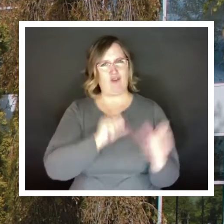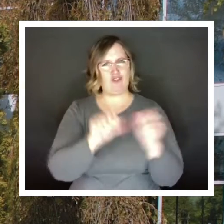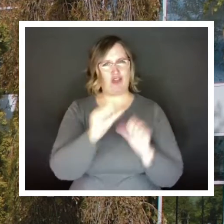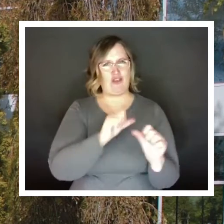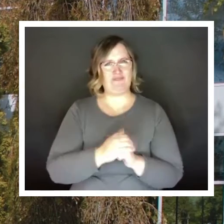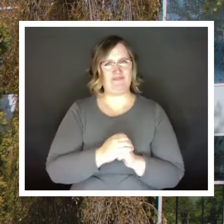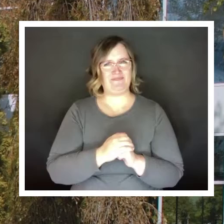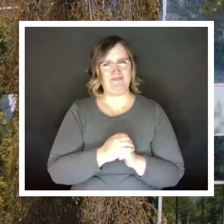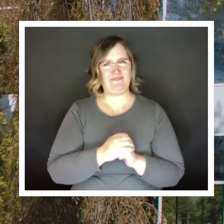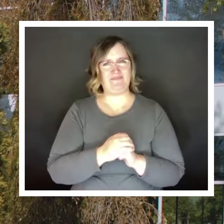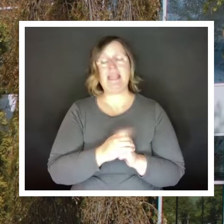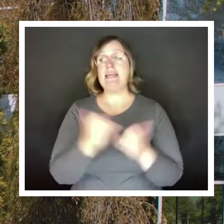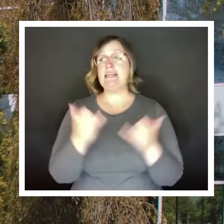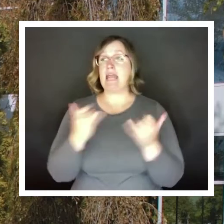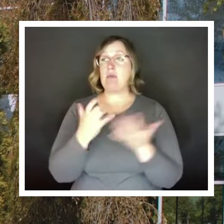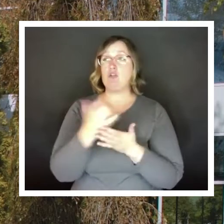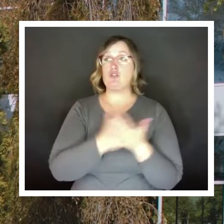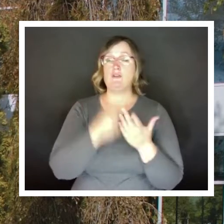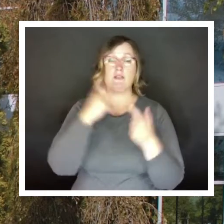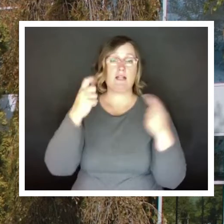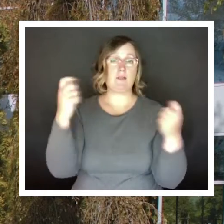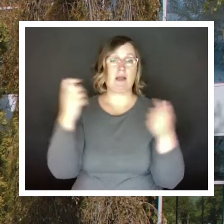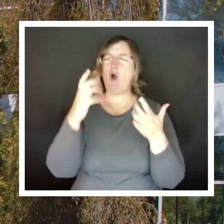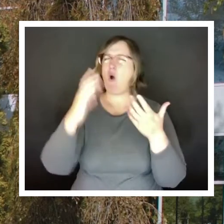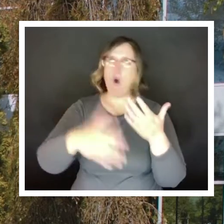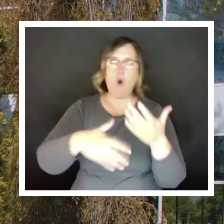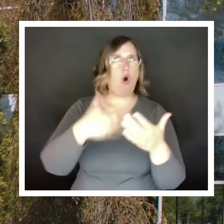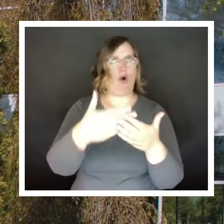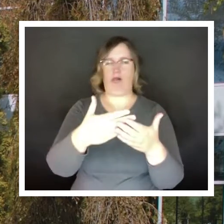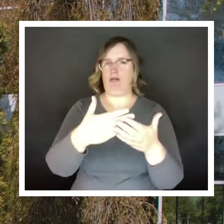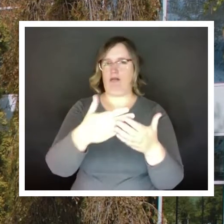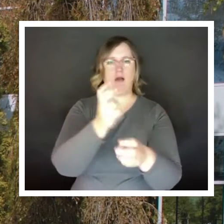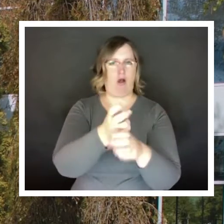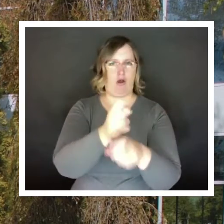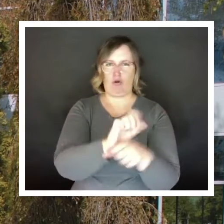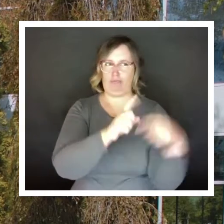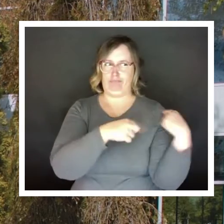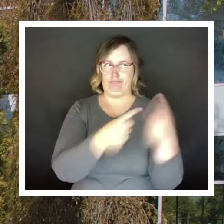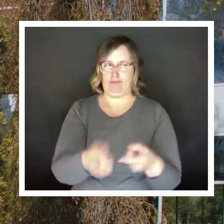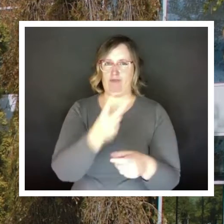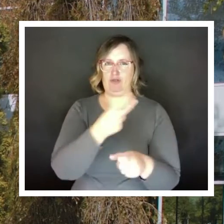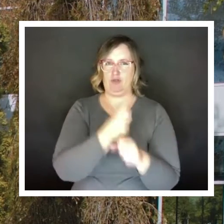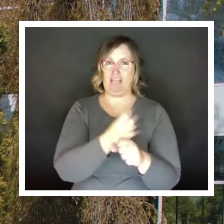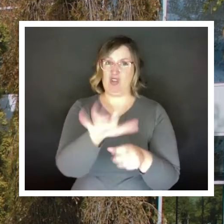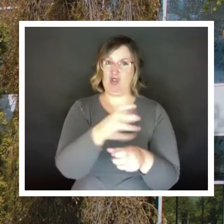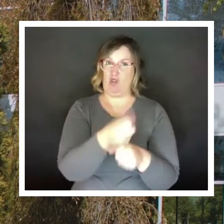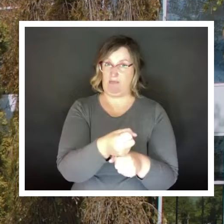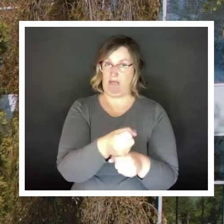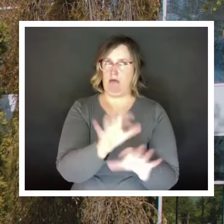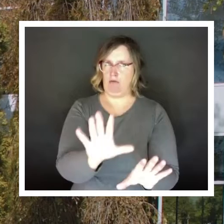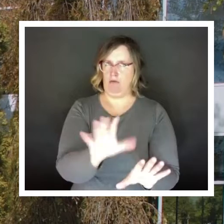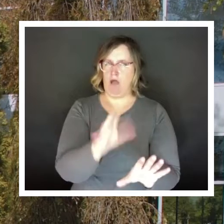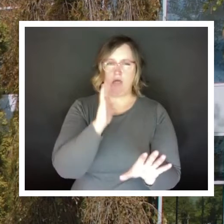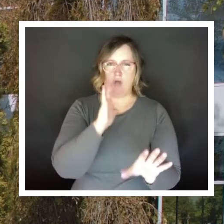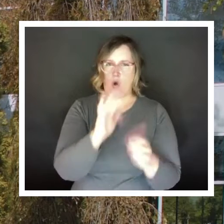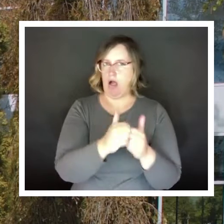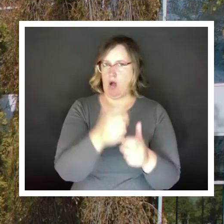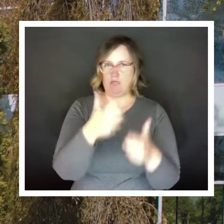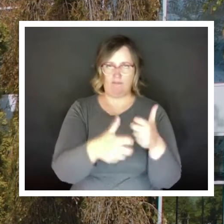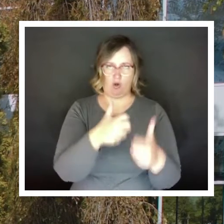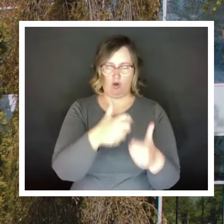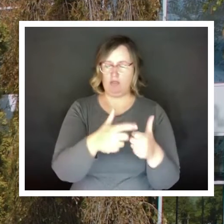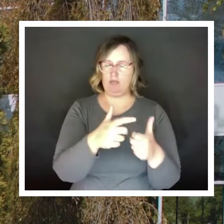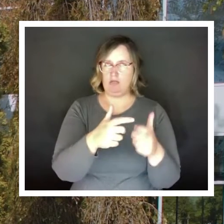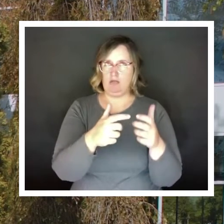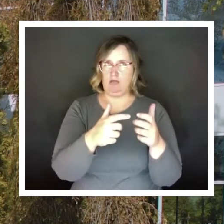Today, we deserve to celebrate all of the hard work we've put in over the last few years. And trust me, I know how difficult it is to not think about how we